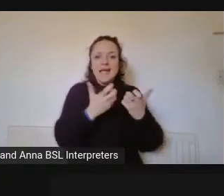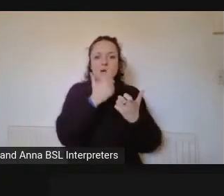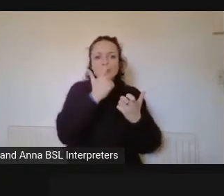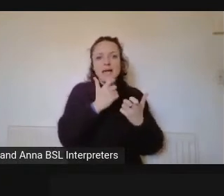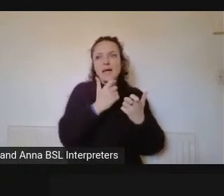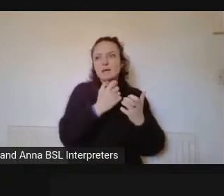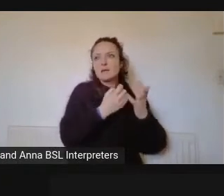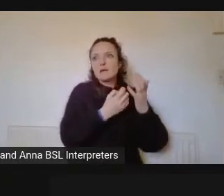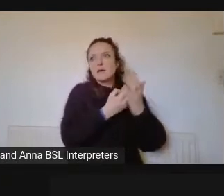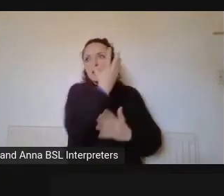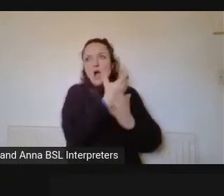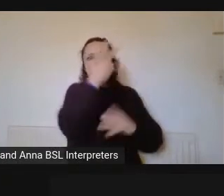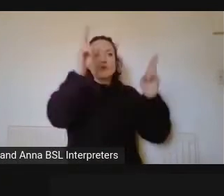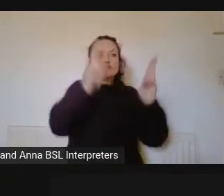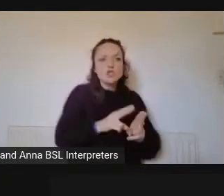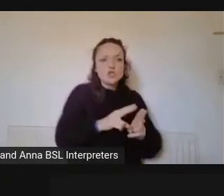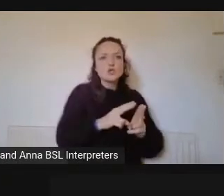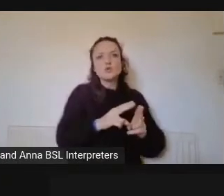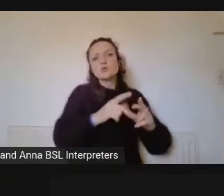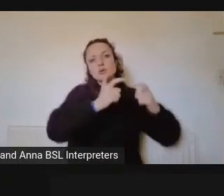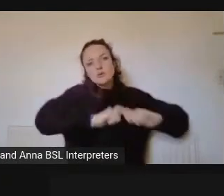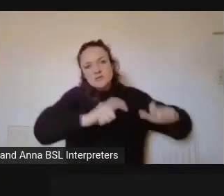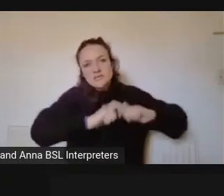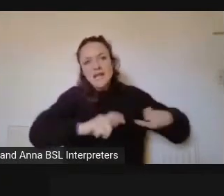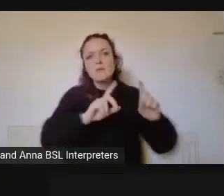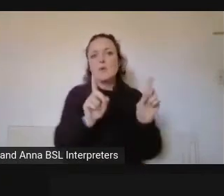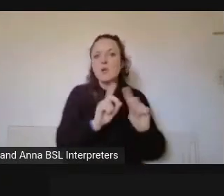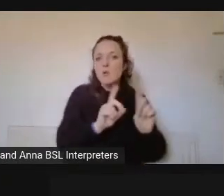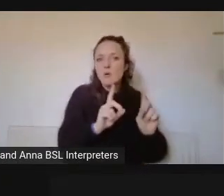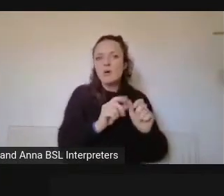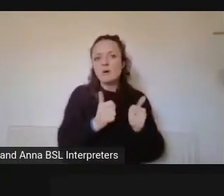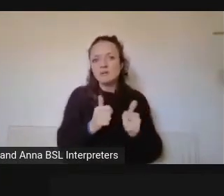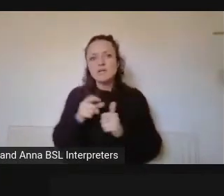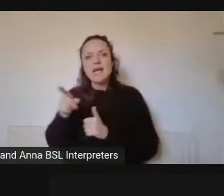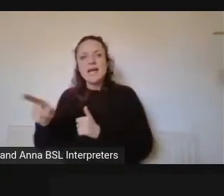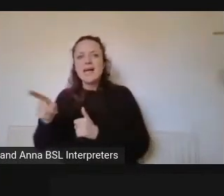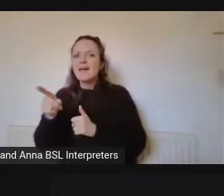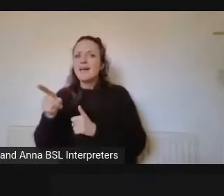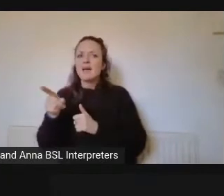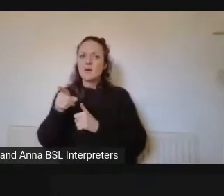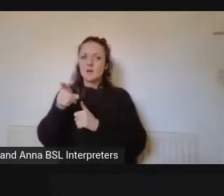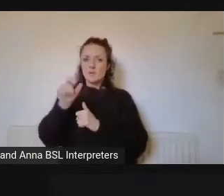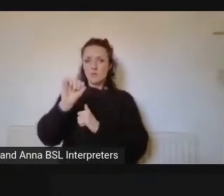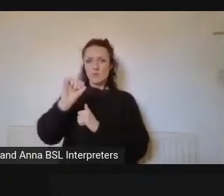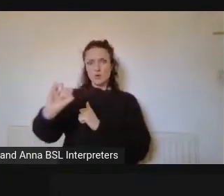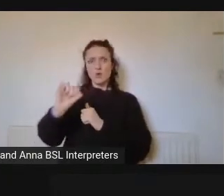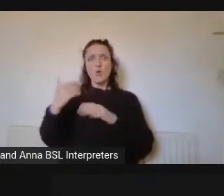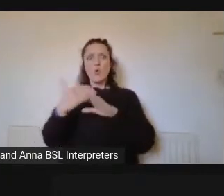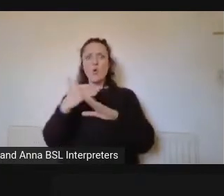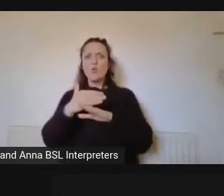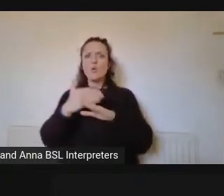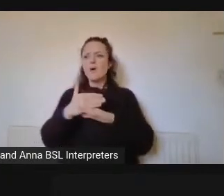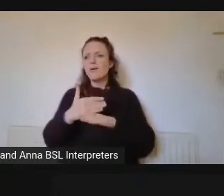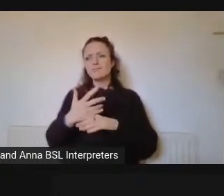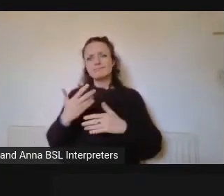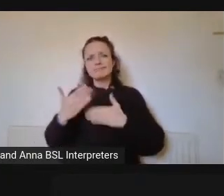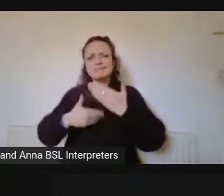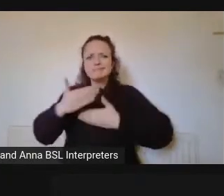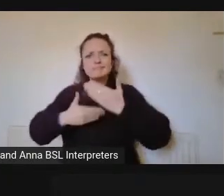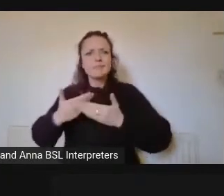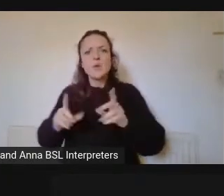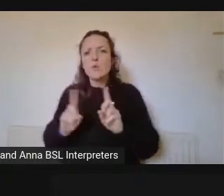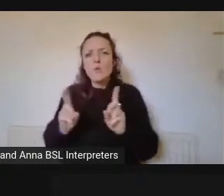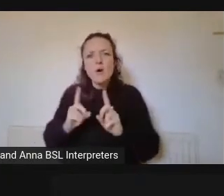kind of give an overview of actually how that has been going and whether that has been successful and, you